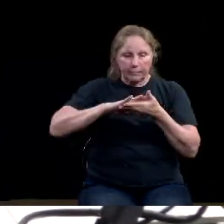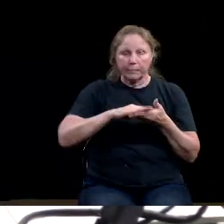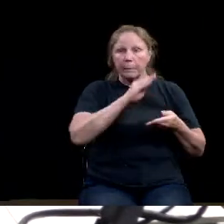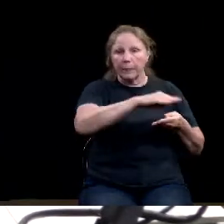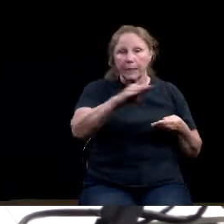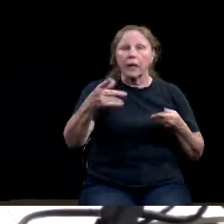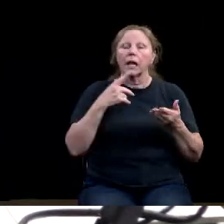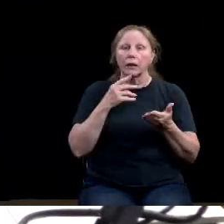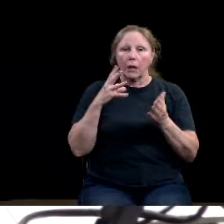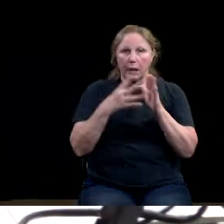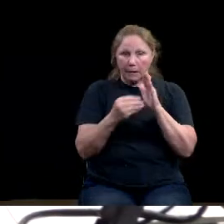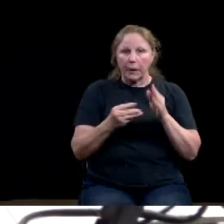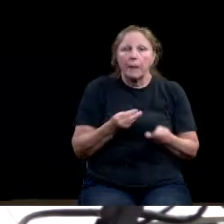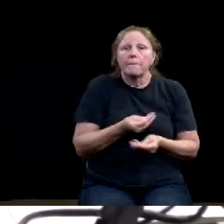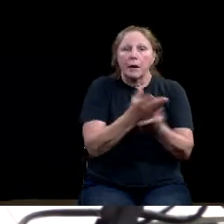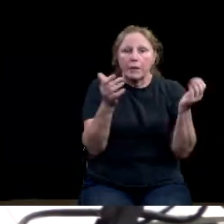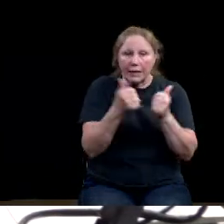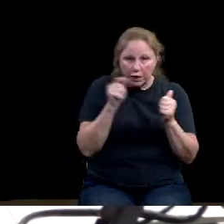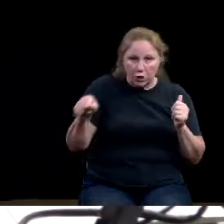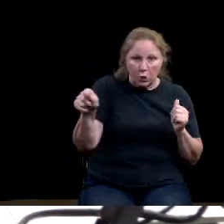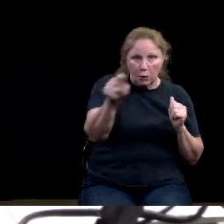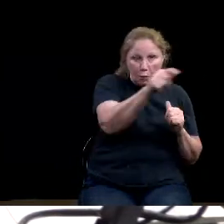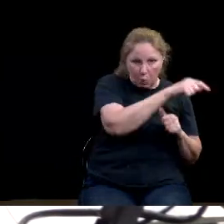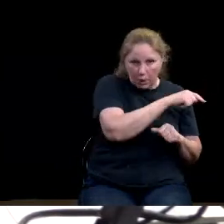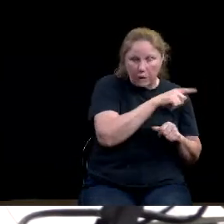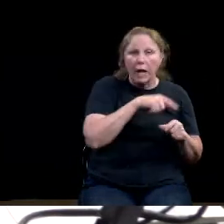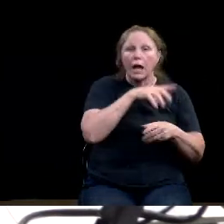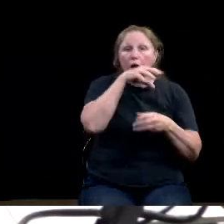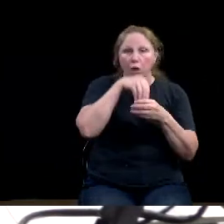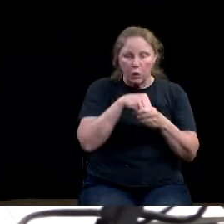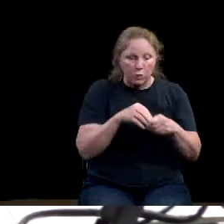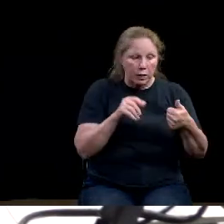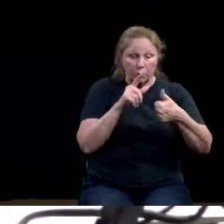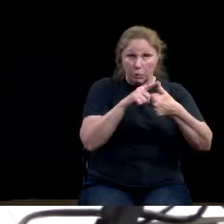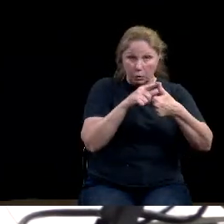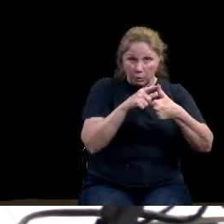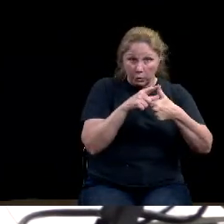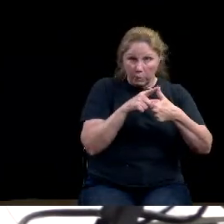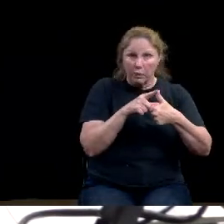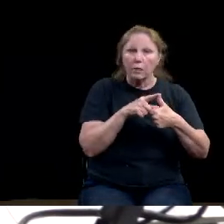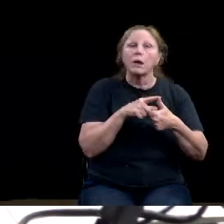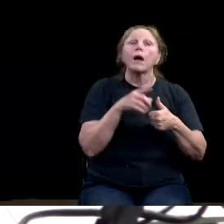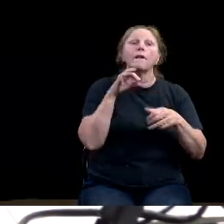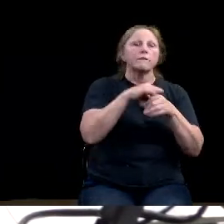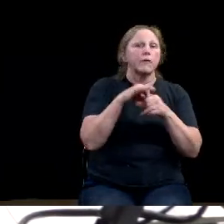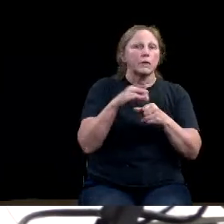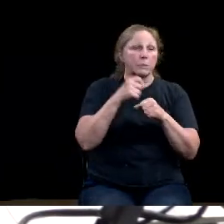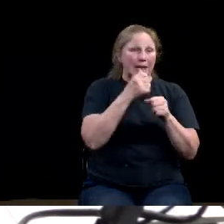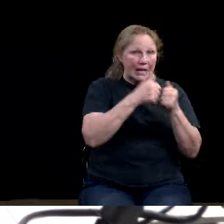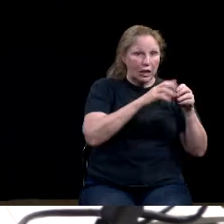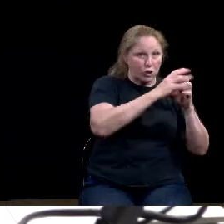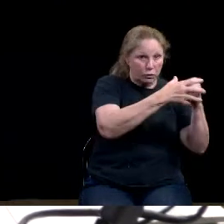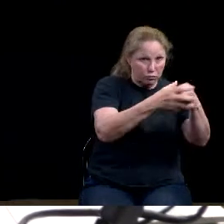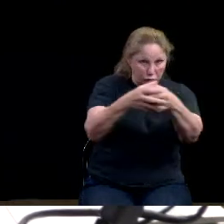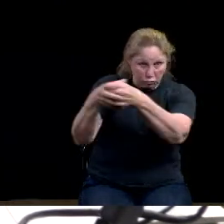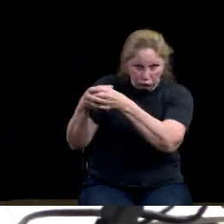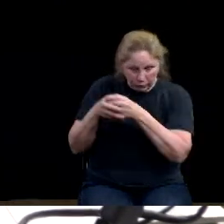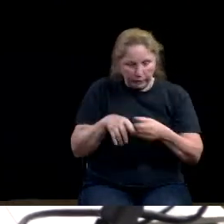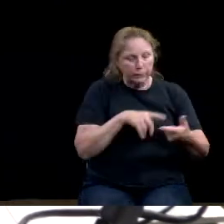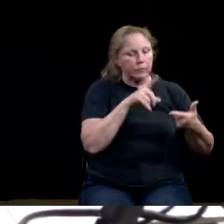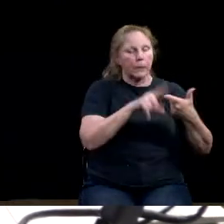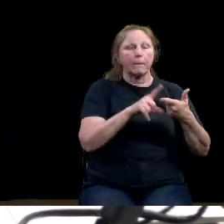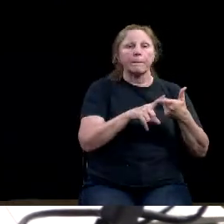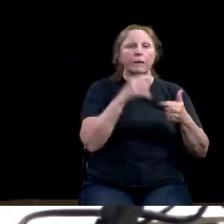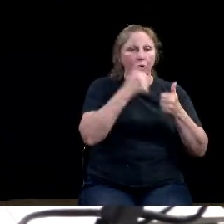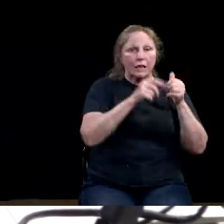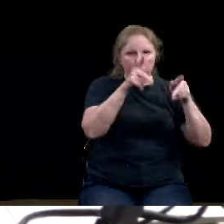for each candidate, B, the number of voters who cast a ballot at each precinct, and C, the